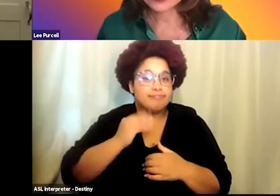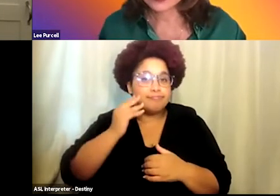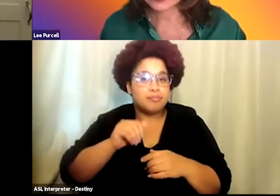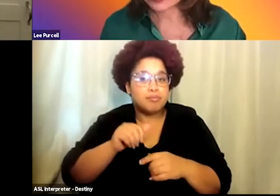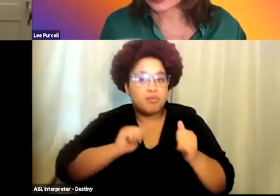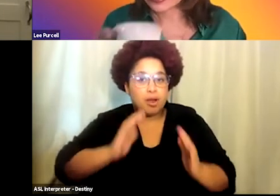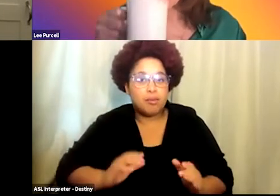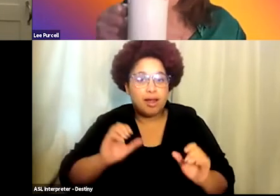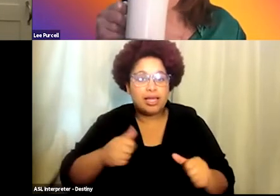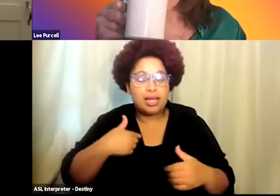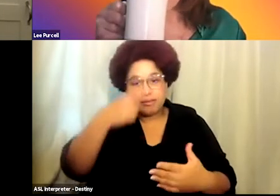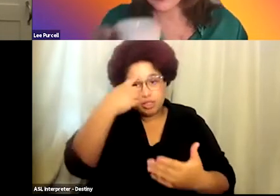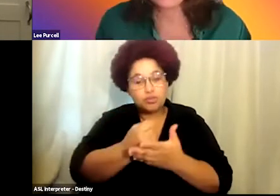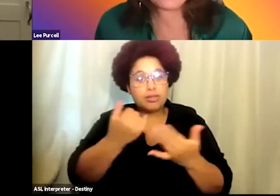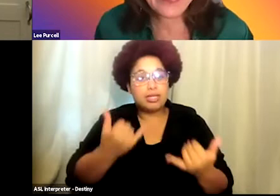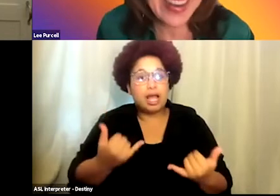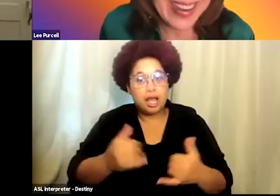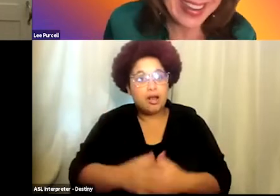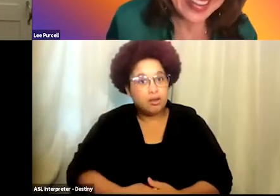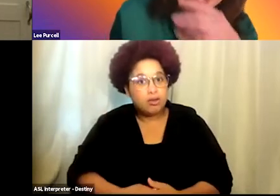can have a stroke now, and it's really,